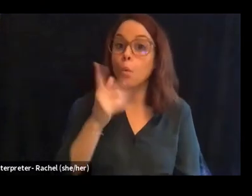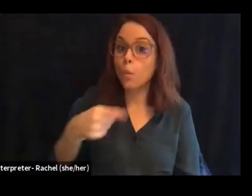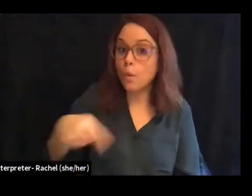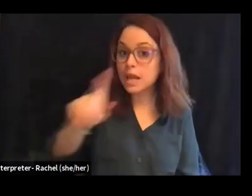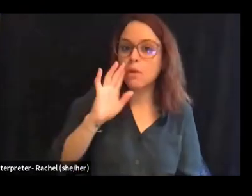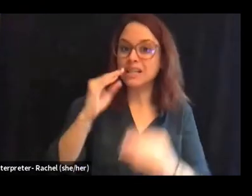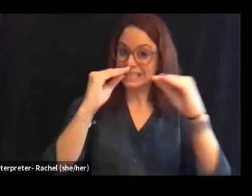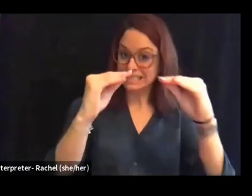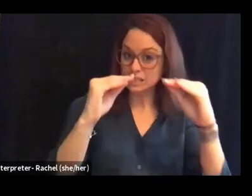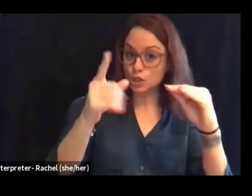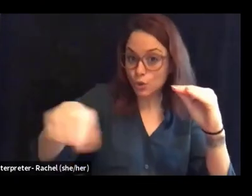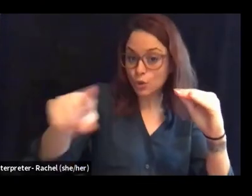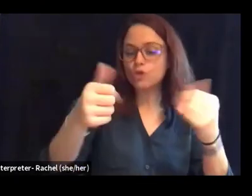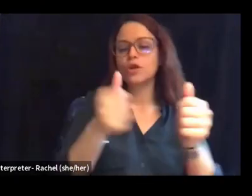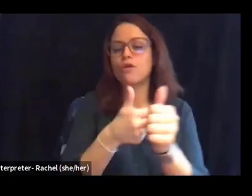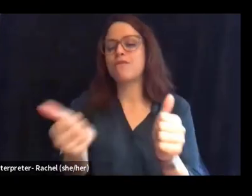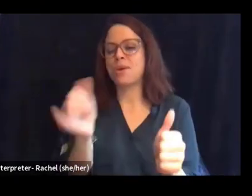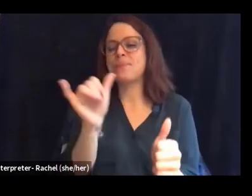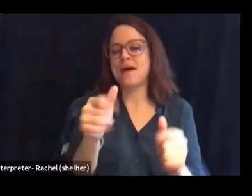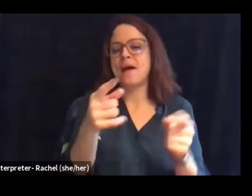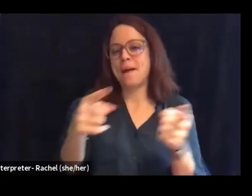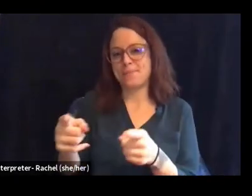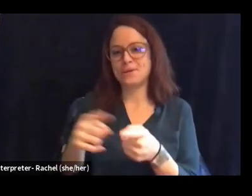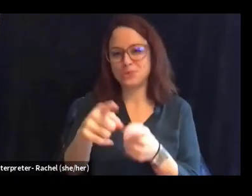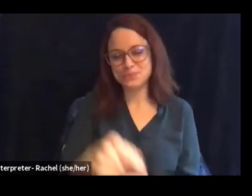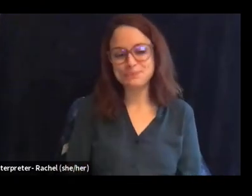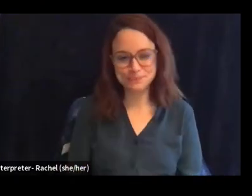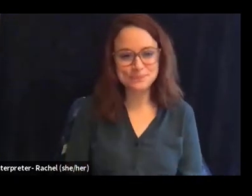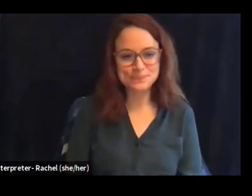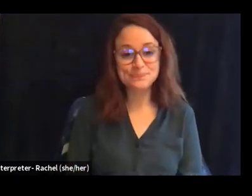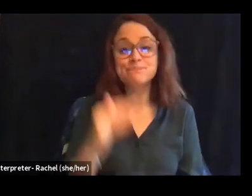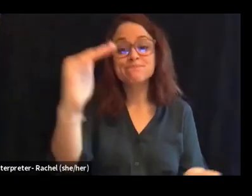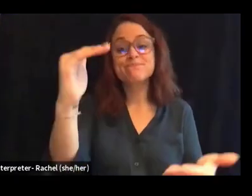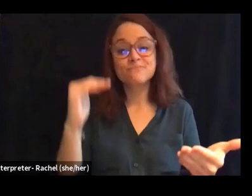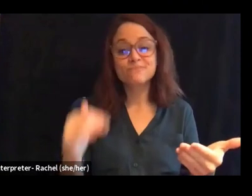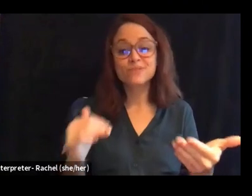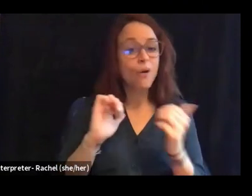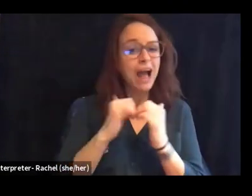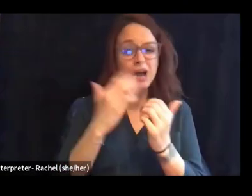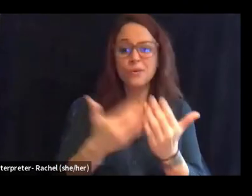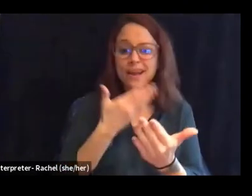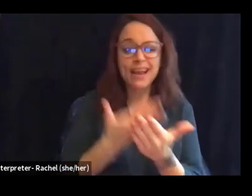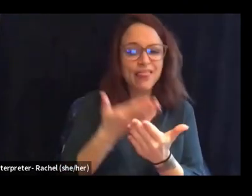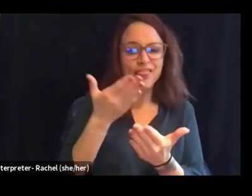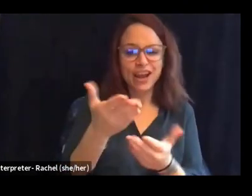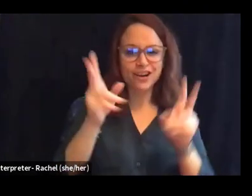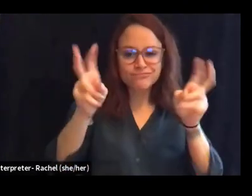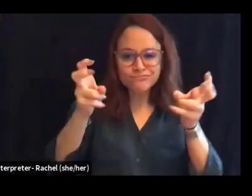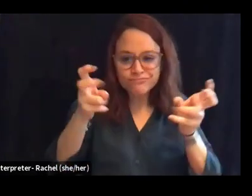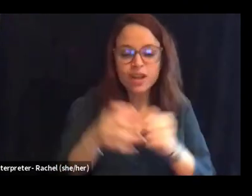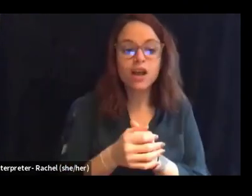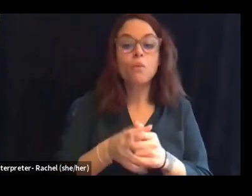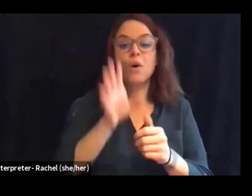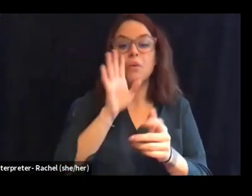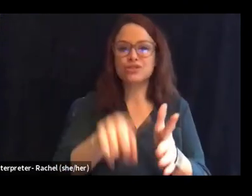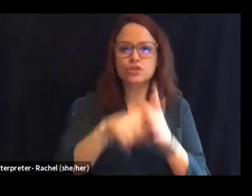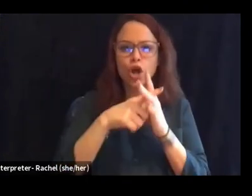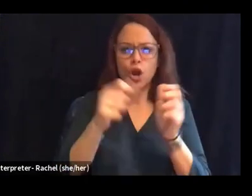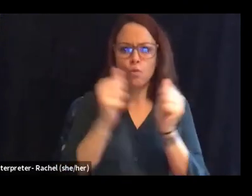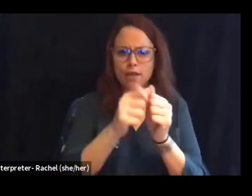So how do we get there from here, as they say? Well, we're going to start with building these powerful marketing